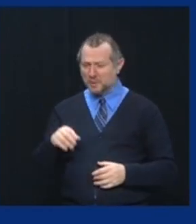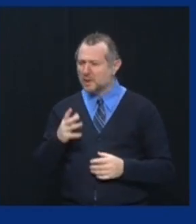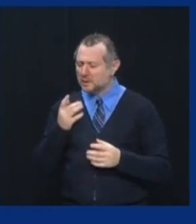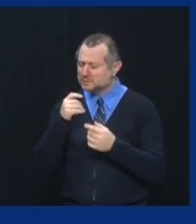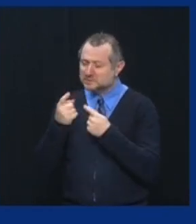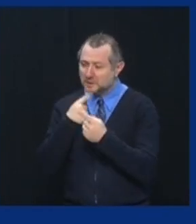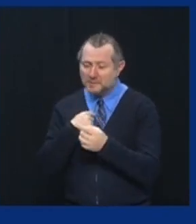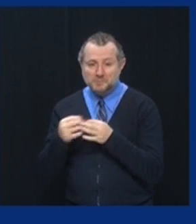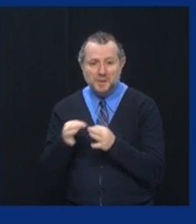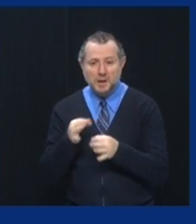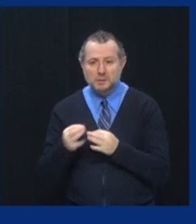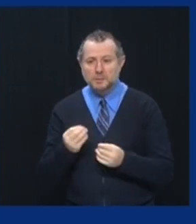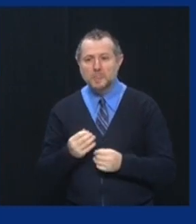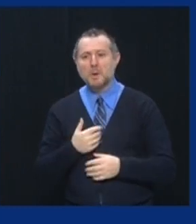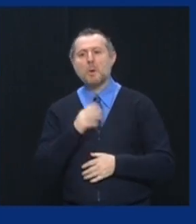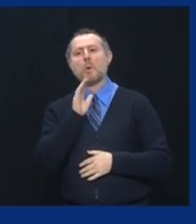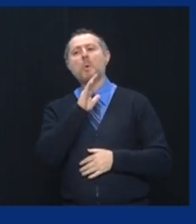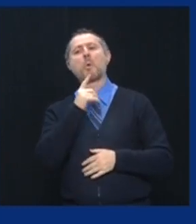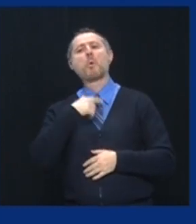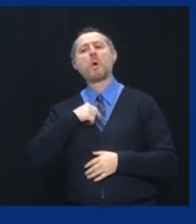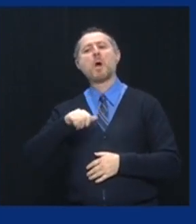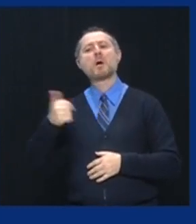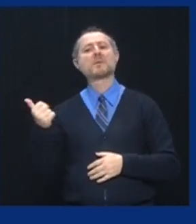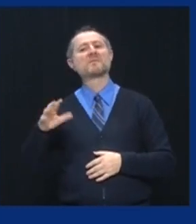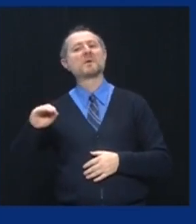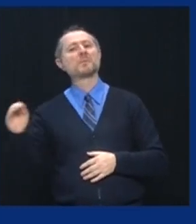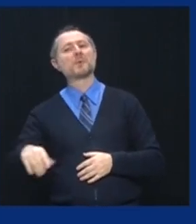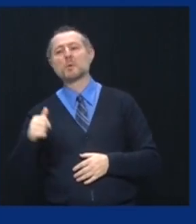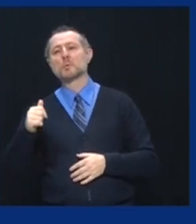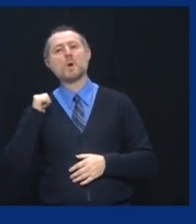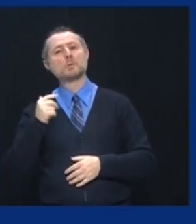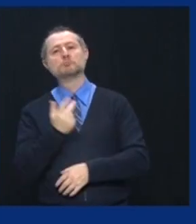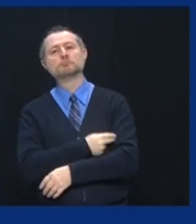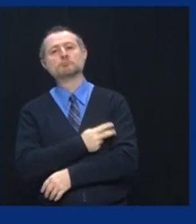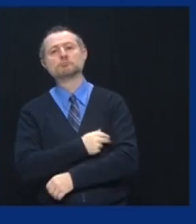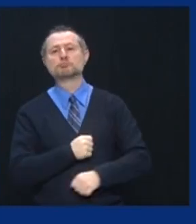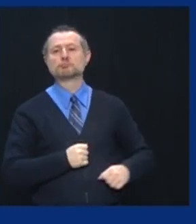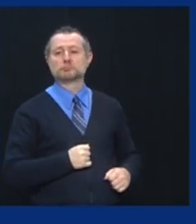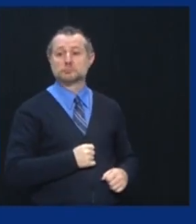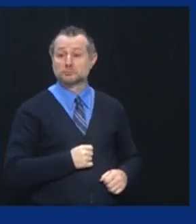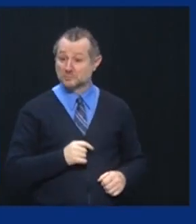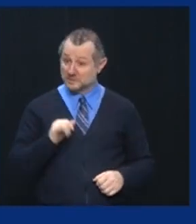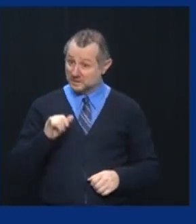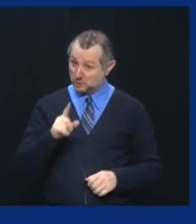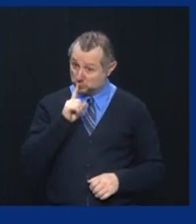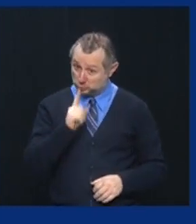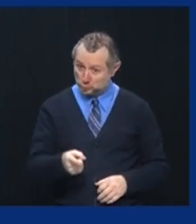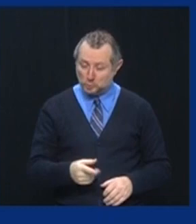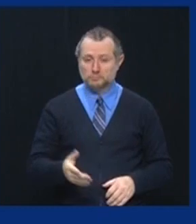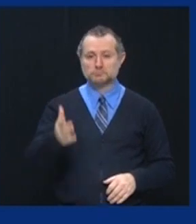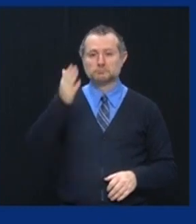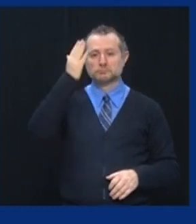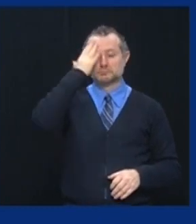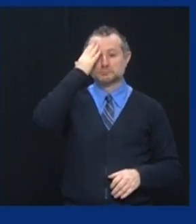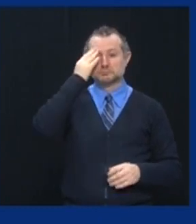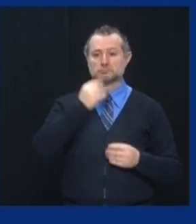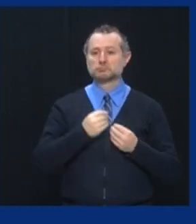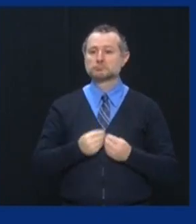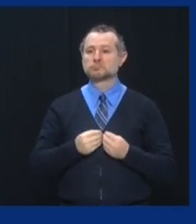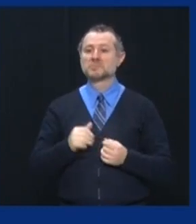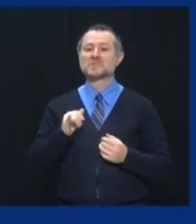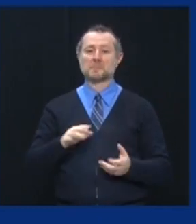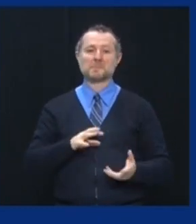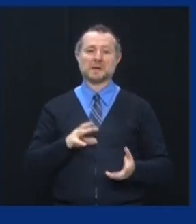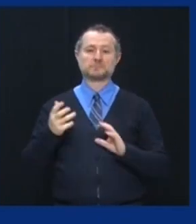the other half wouldn't take it? That would be a real debacle. But we didn't have a chance